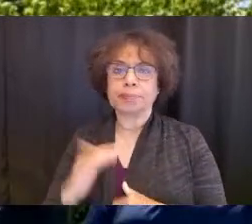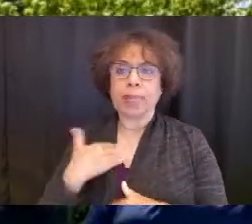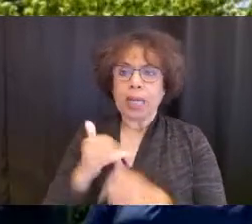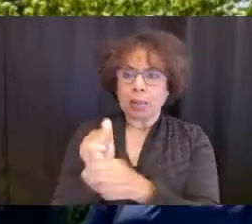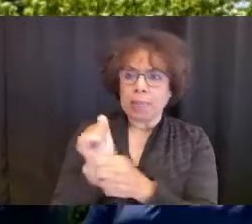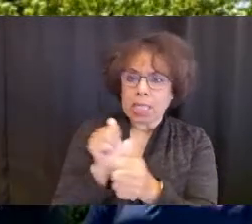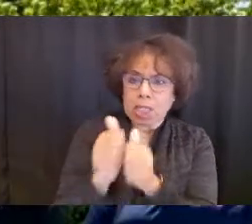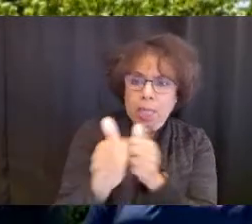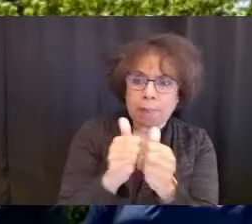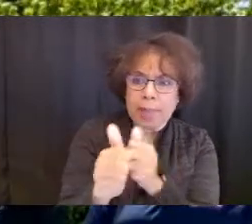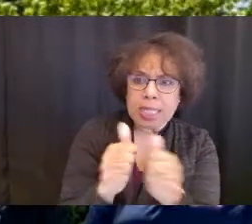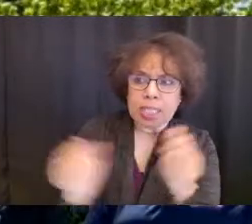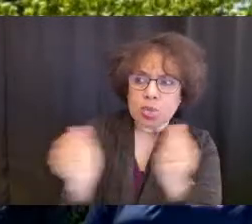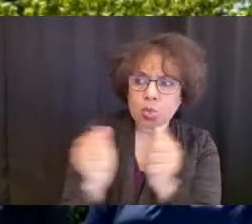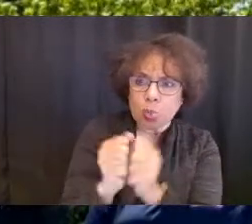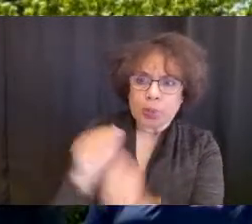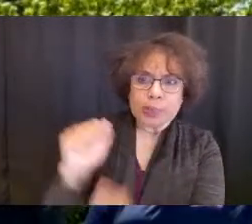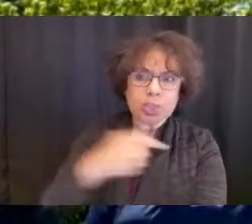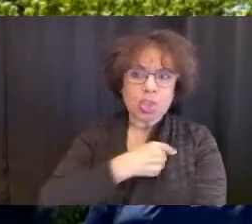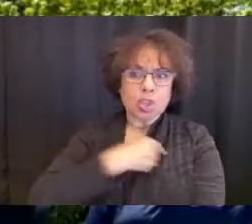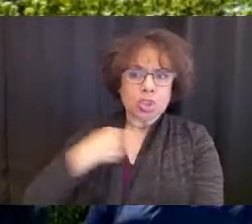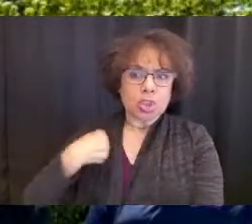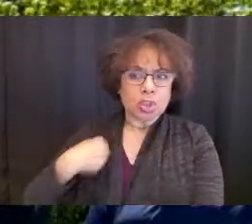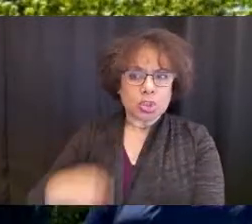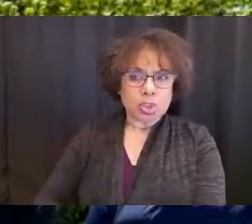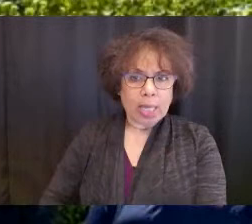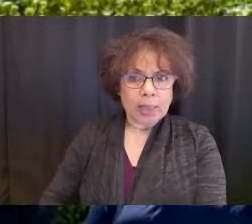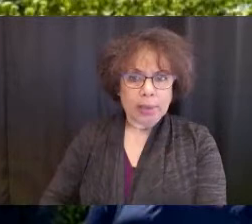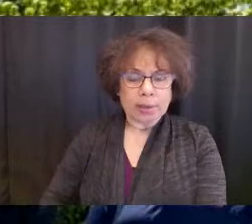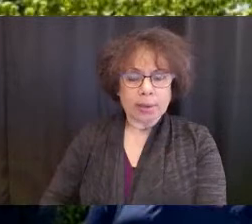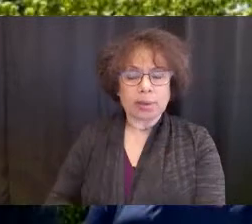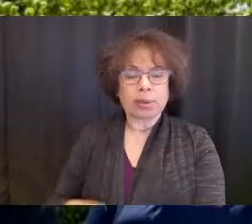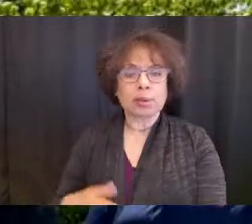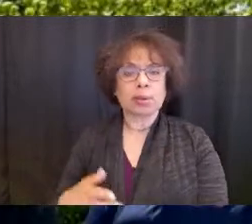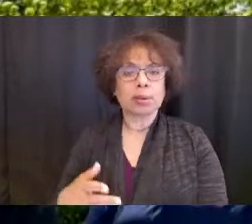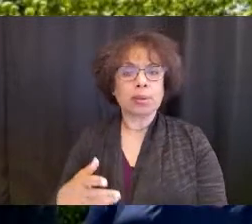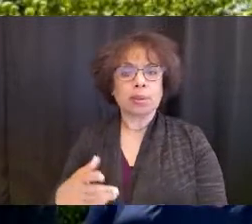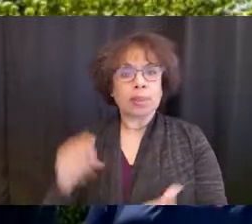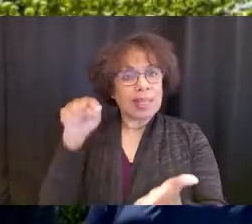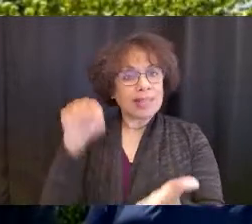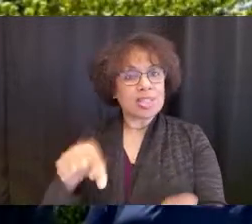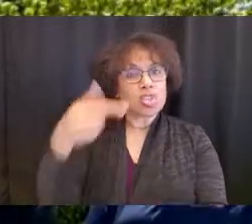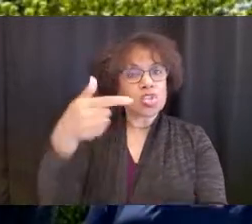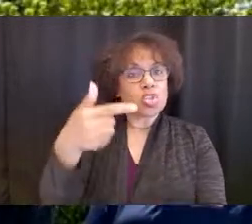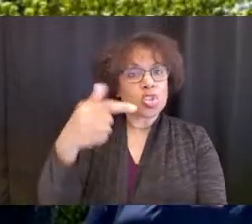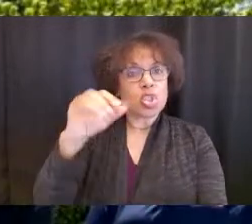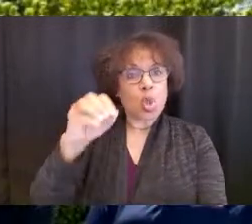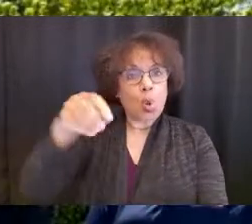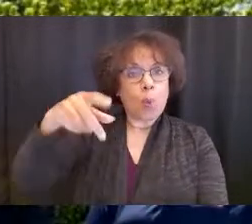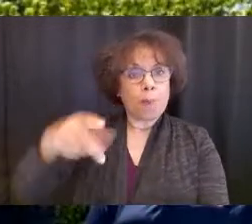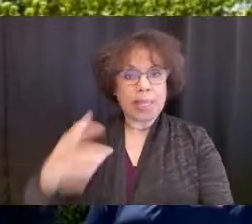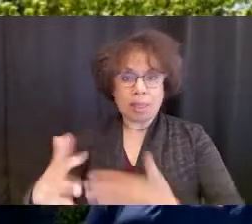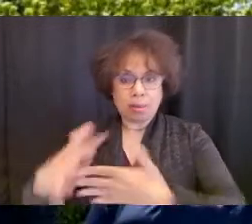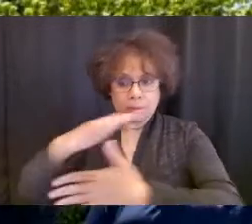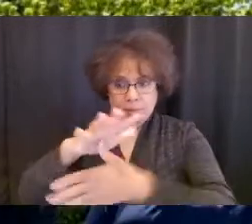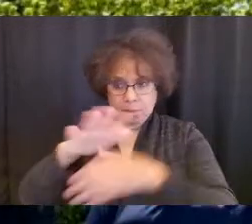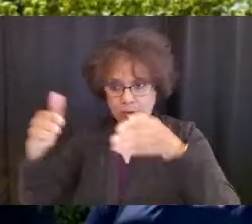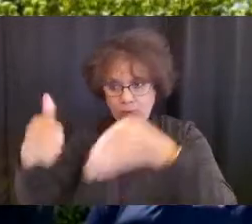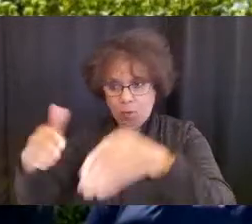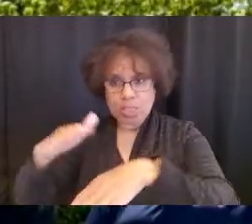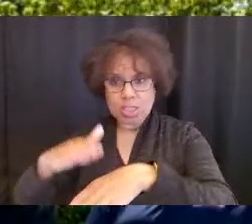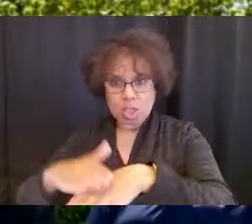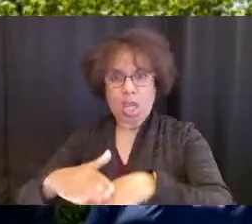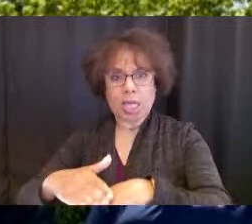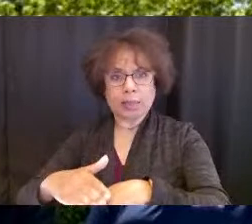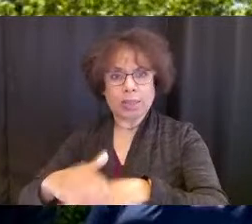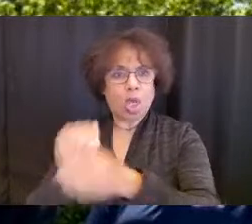competitiveness with China. And that has been a focus of this GOP majority. Yet at the same time, they are